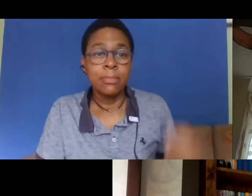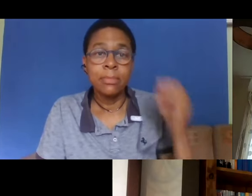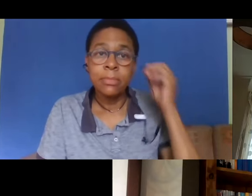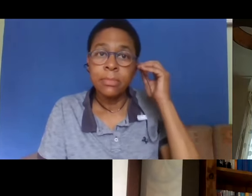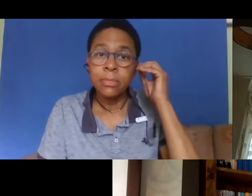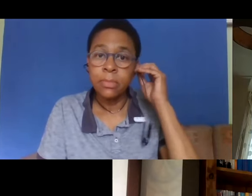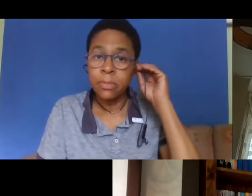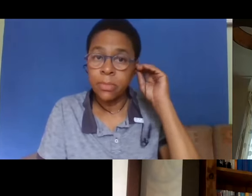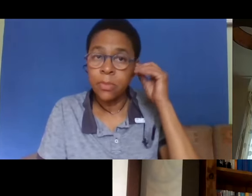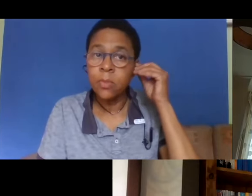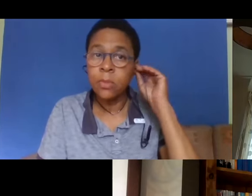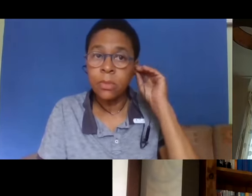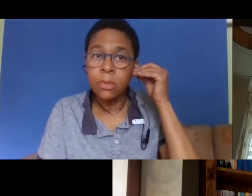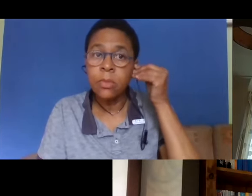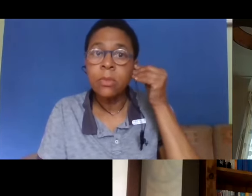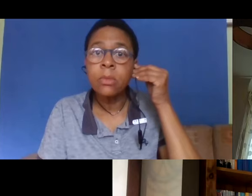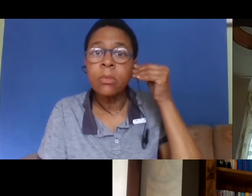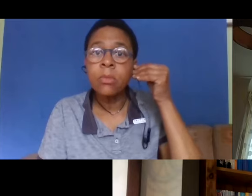Okay, so